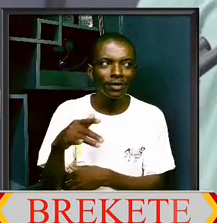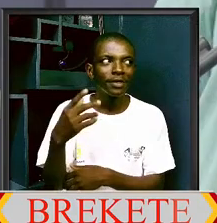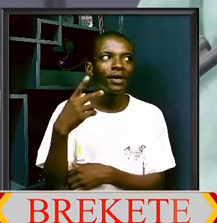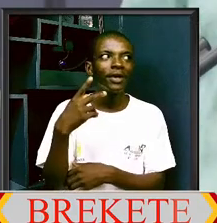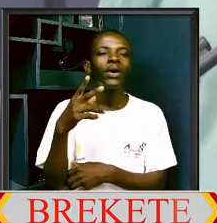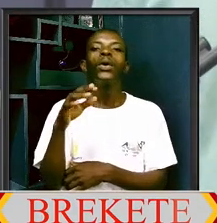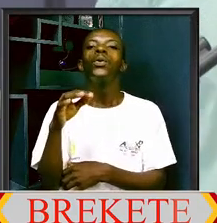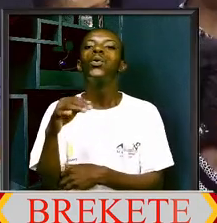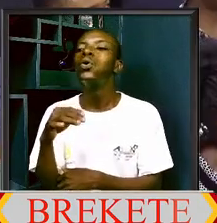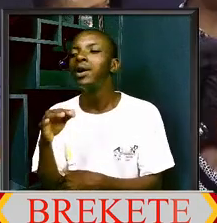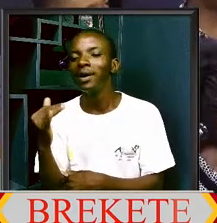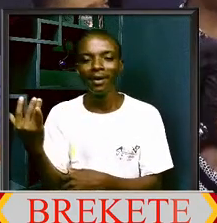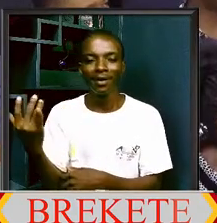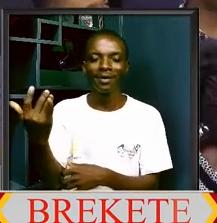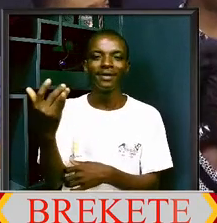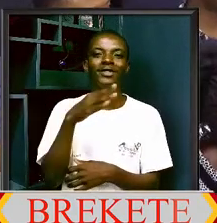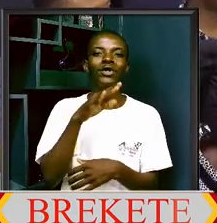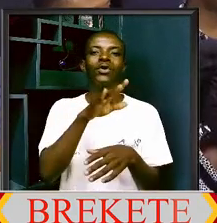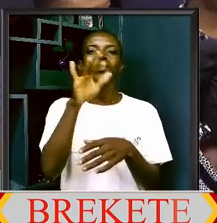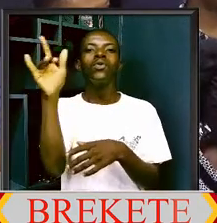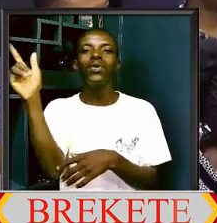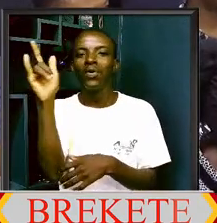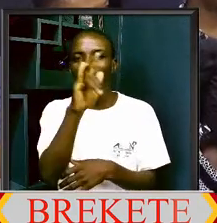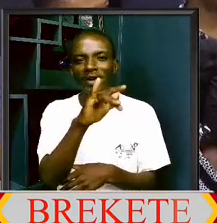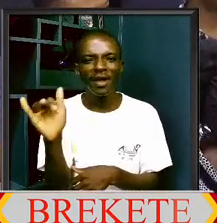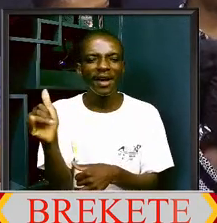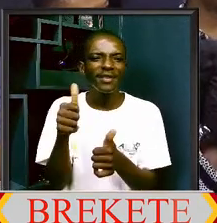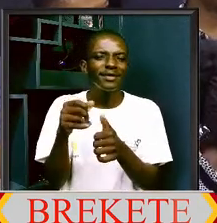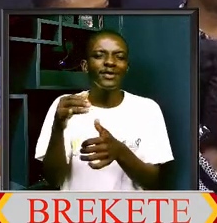your enemy then